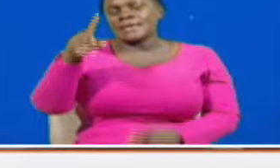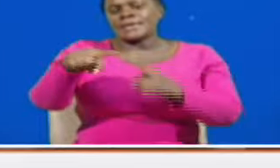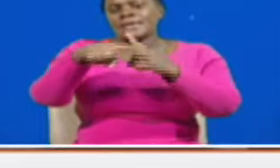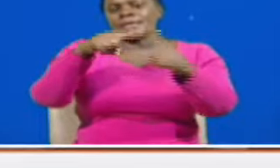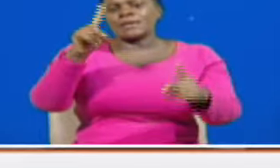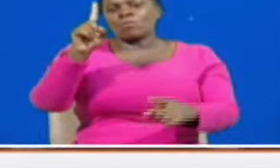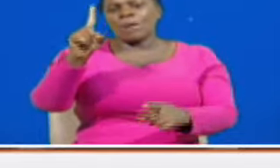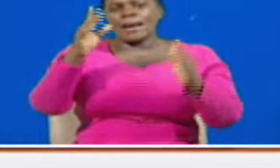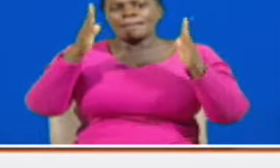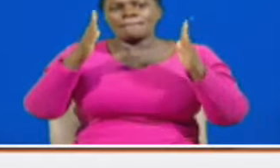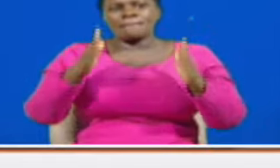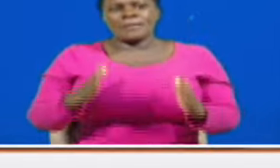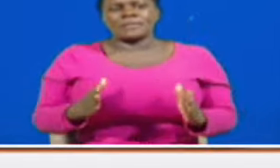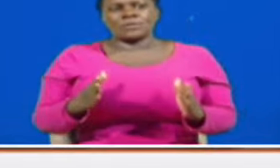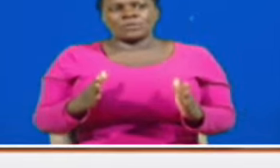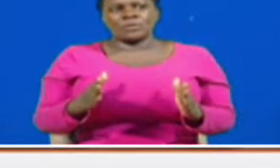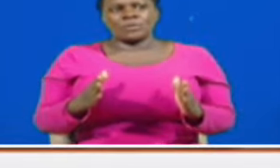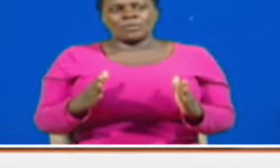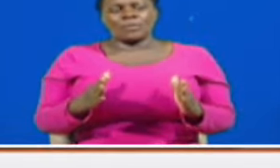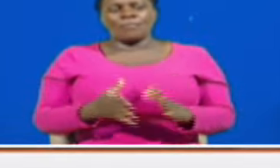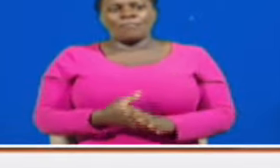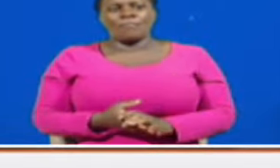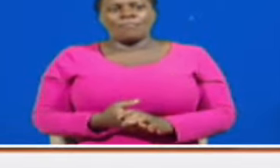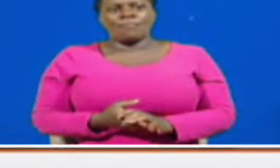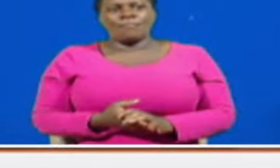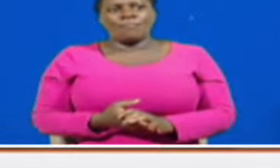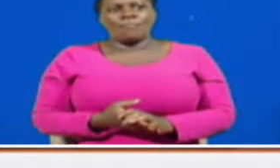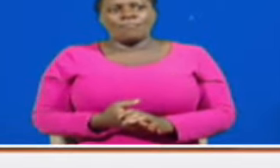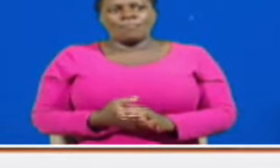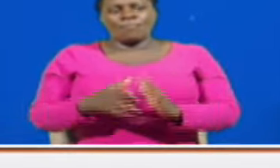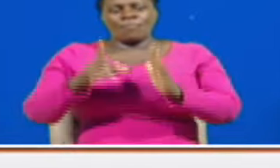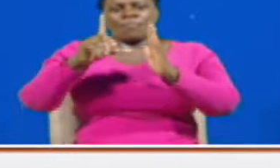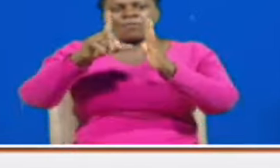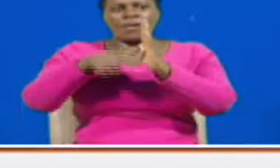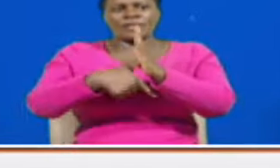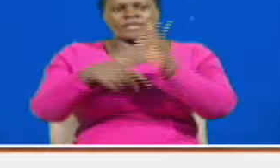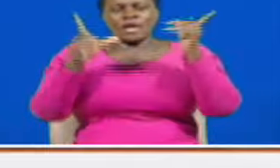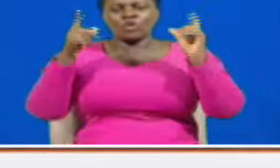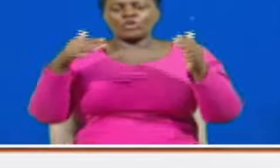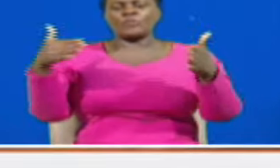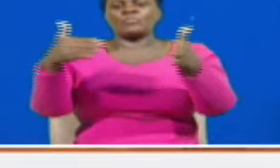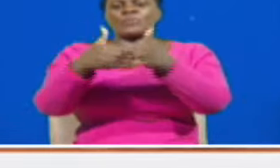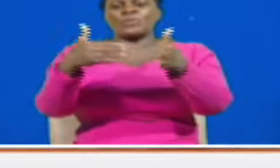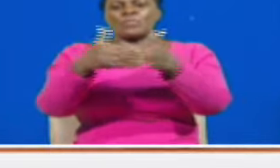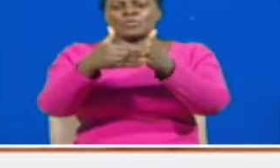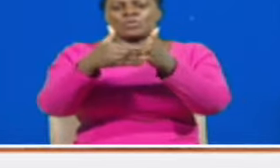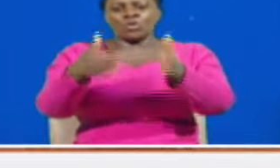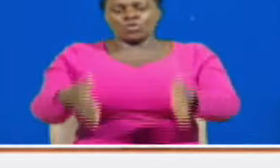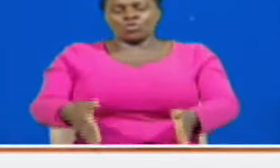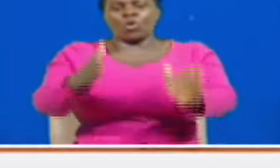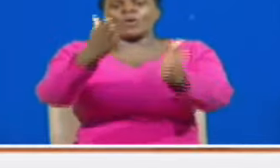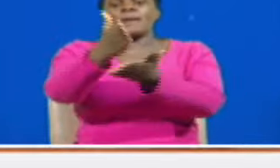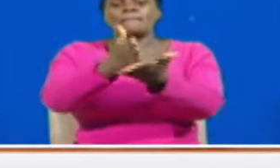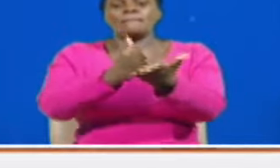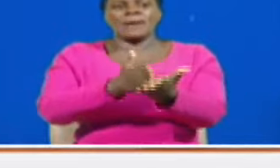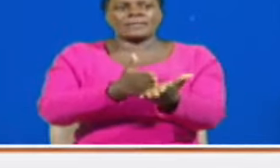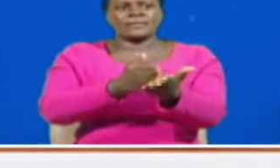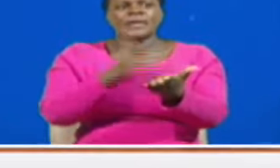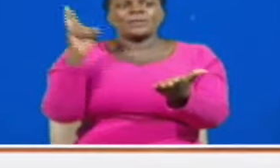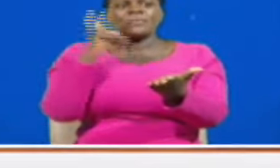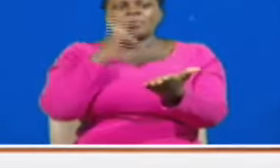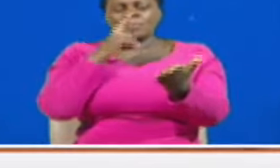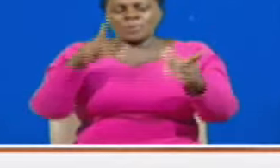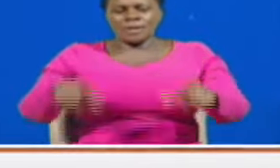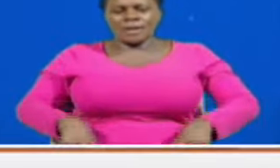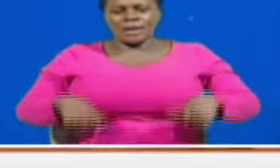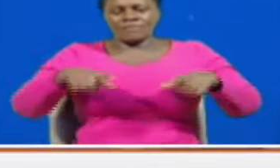of one person, a brother to Joseph Muhia. Days later, the wrecked trailer is still blocking a section of the highway, endangering the